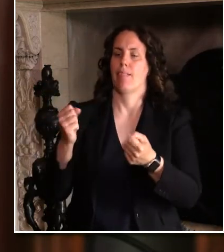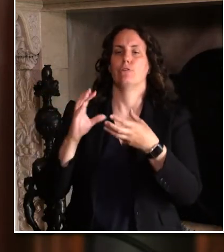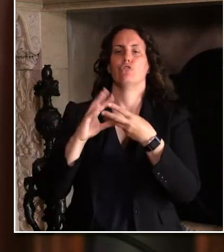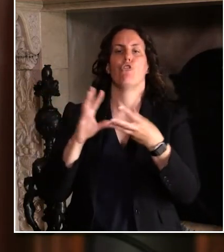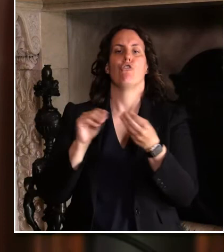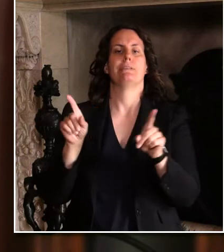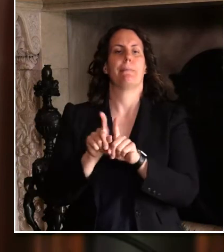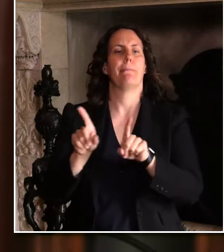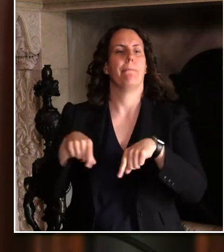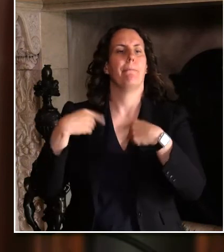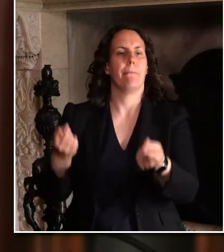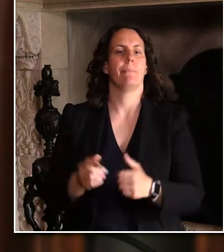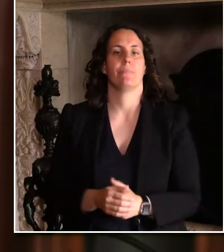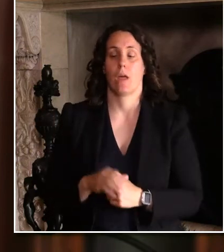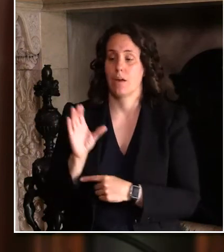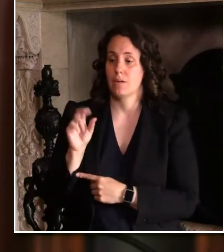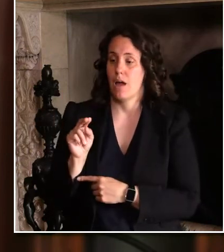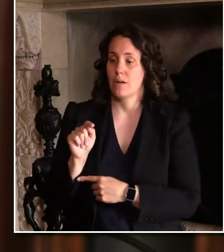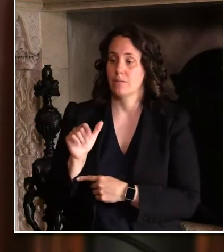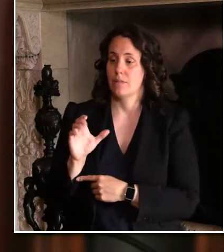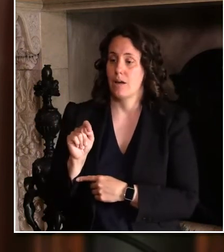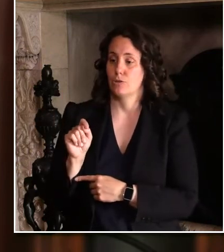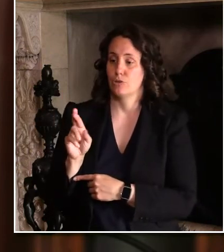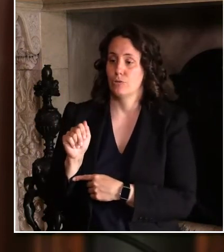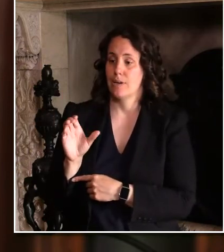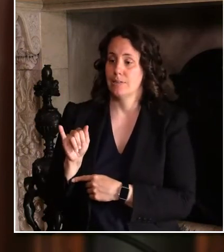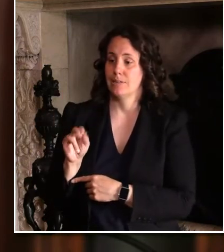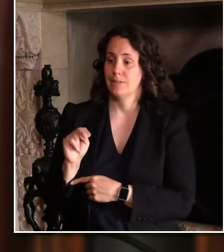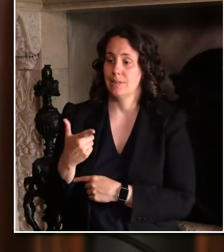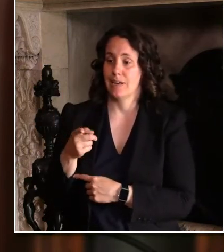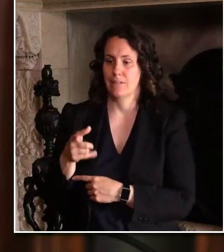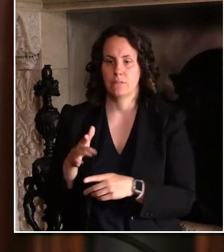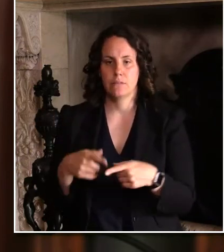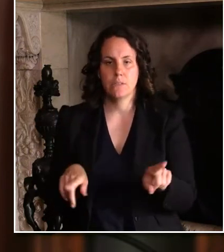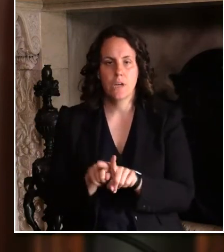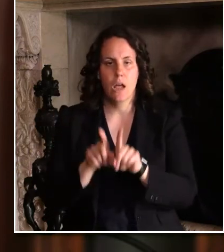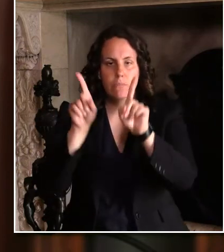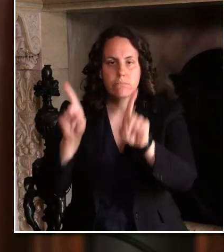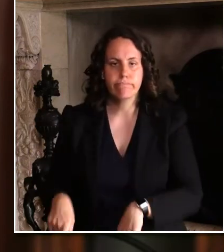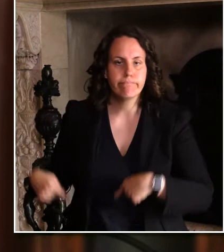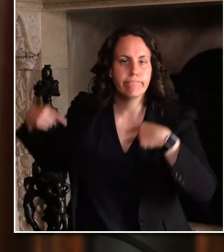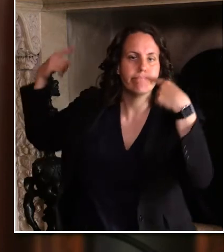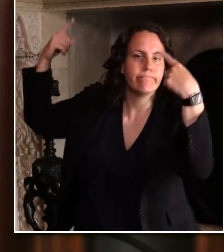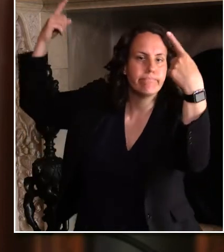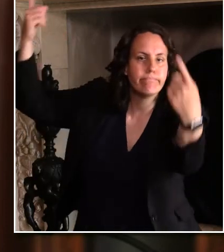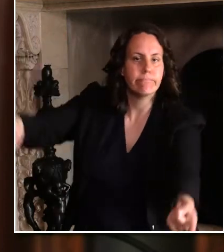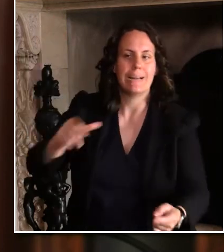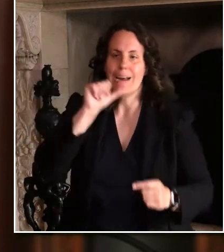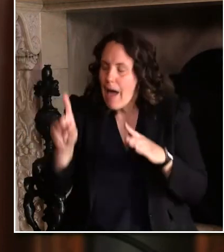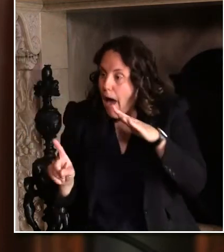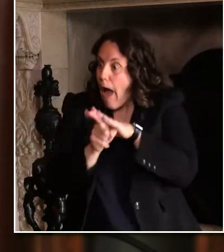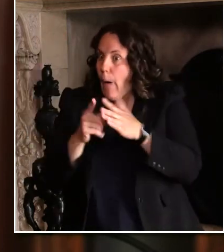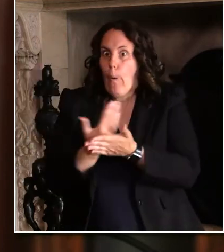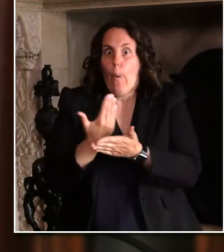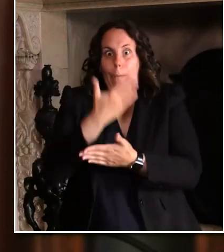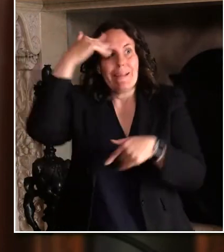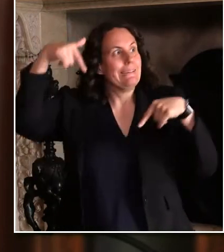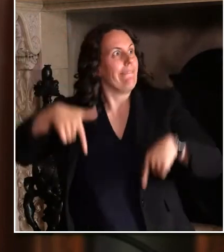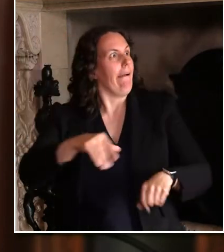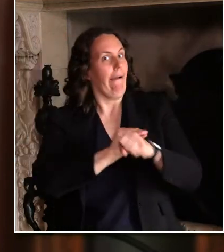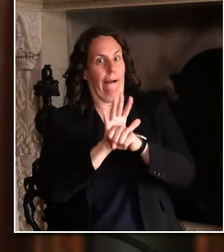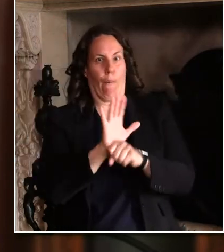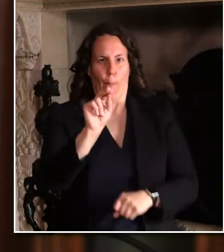which phrases you're talking about, but we certainly are in very close coordination with our partners in public health all around this state, because it